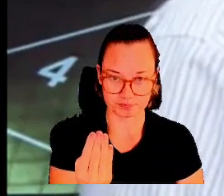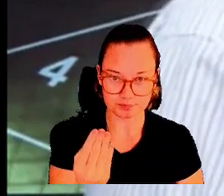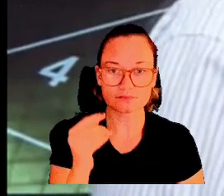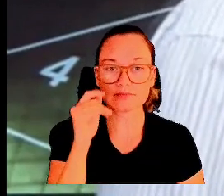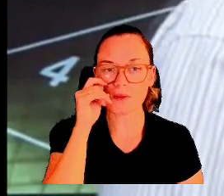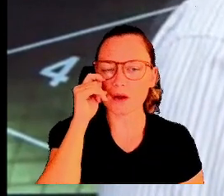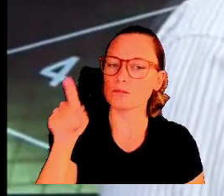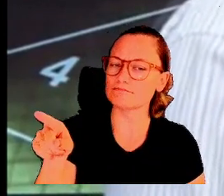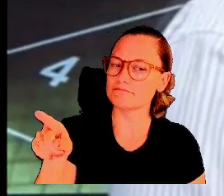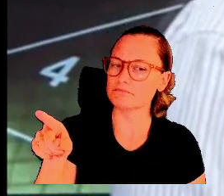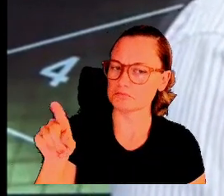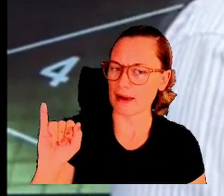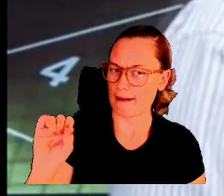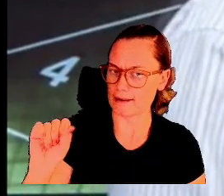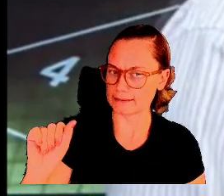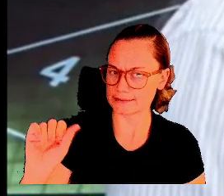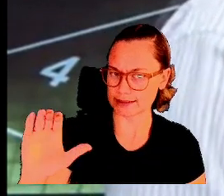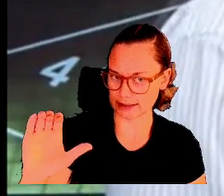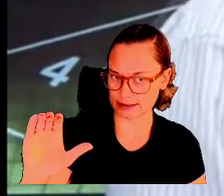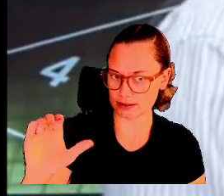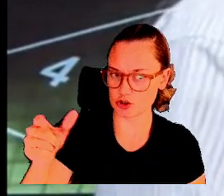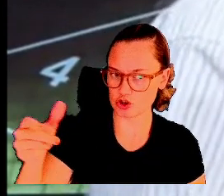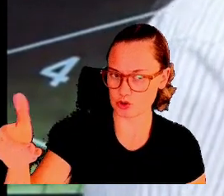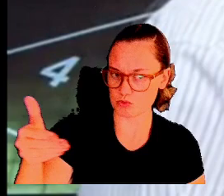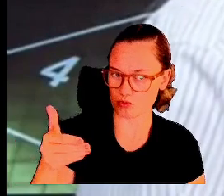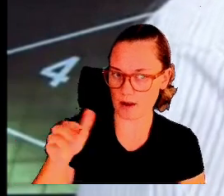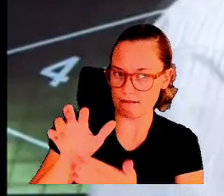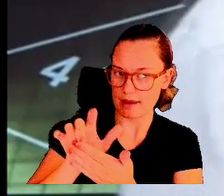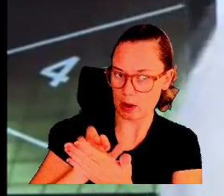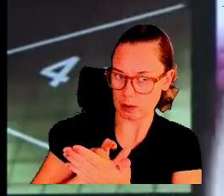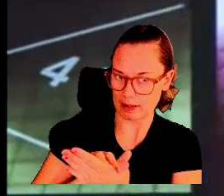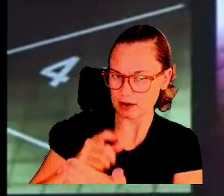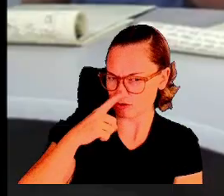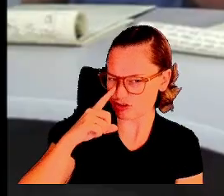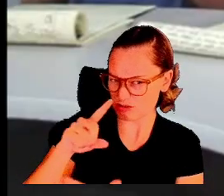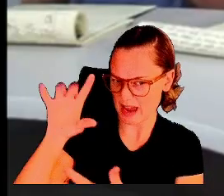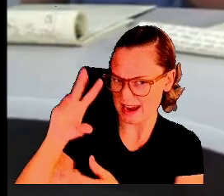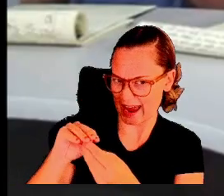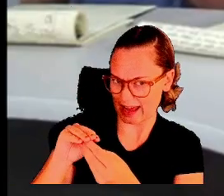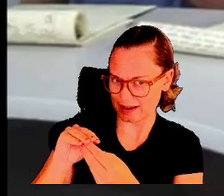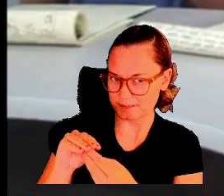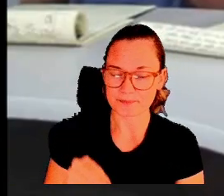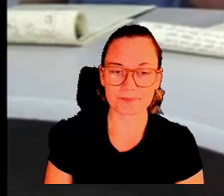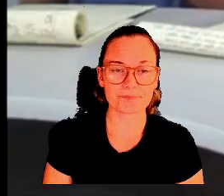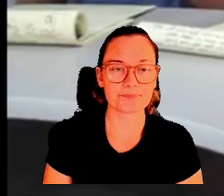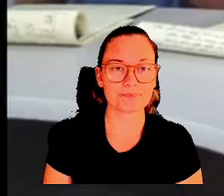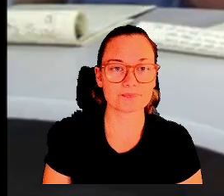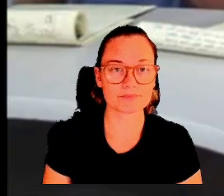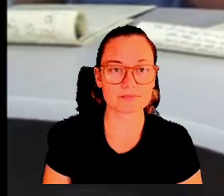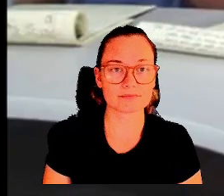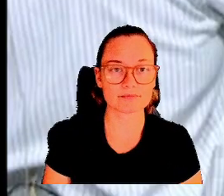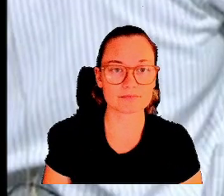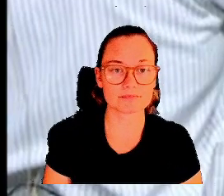calculator along. Let me read these numbers to you, and you add them up for us, okay? So here we go,